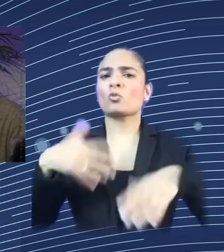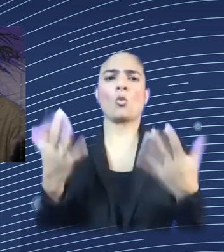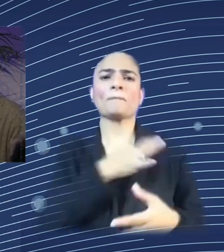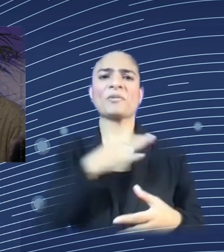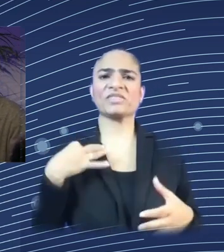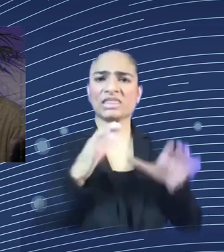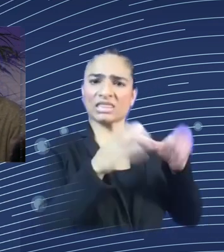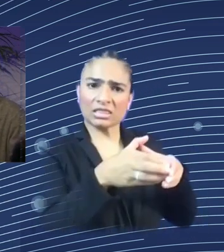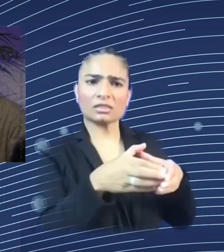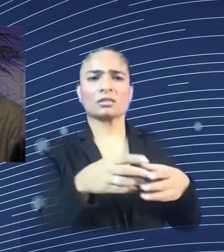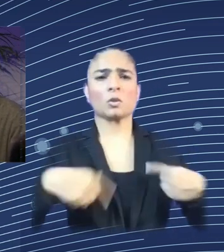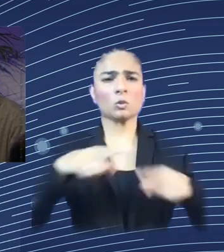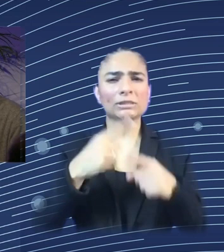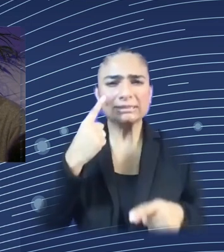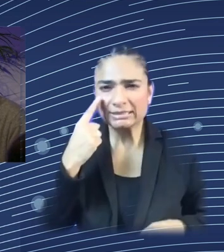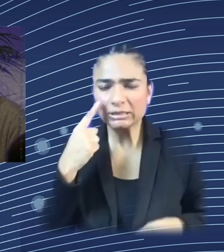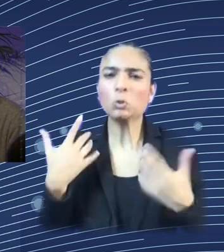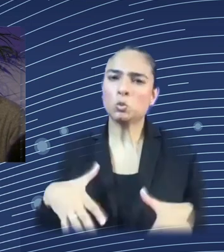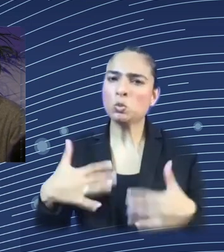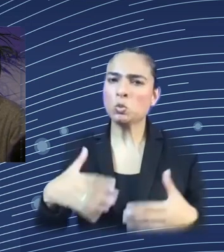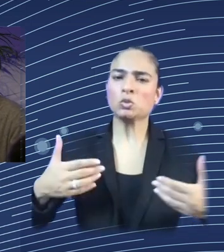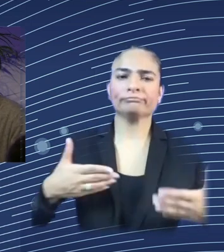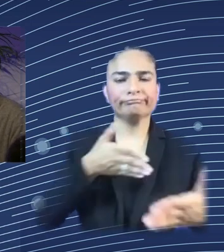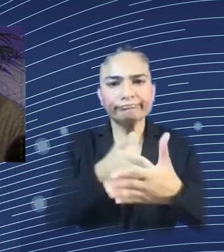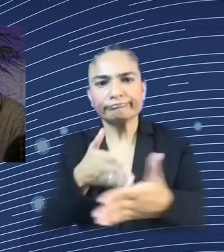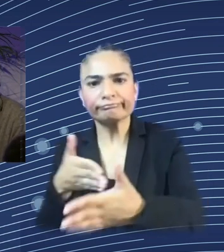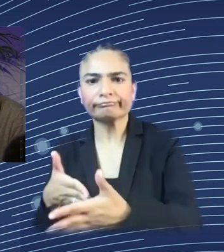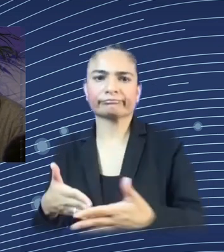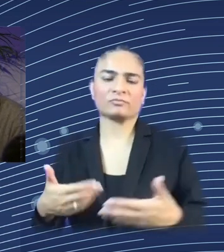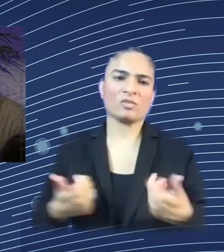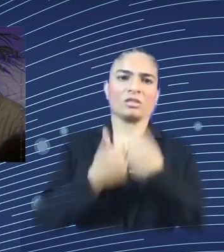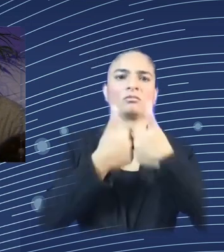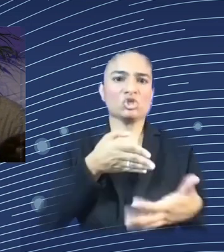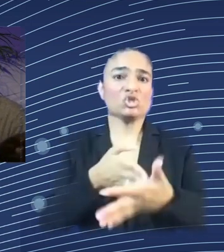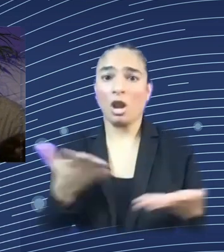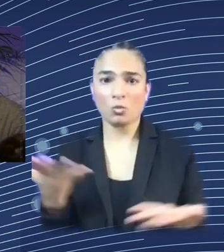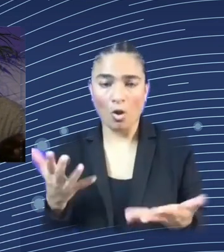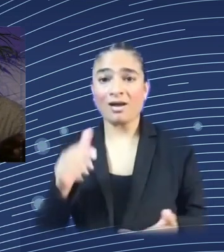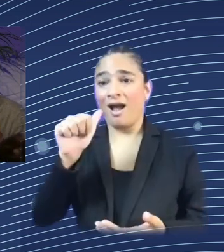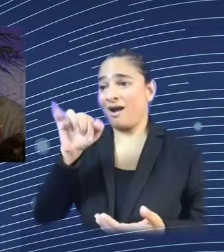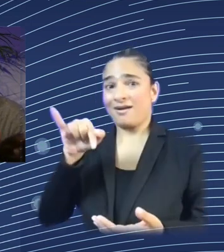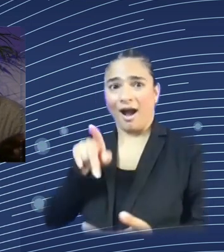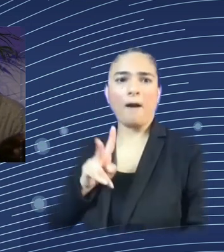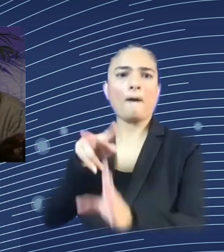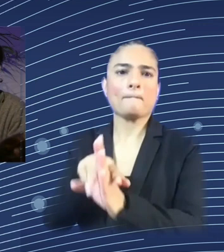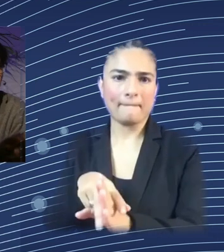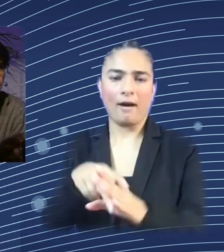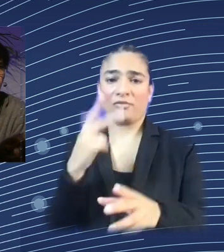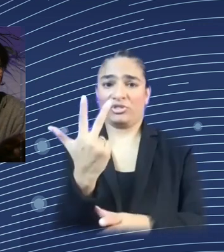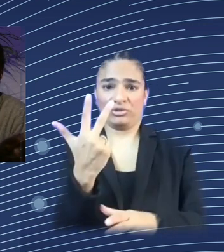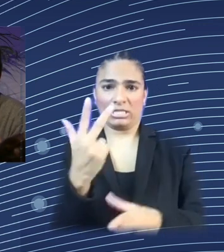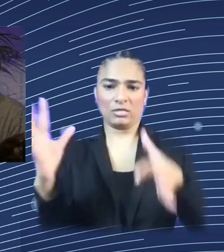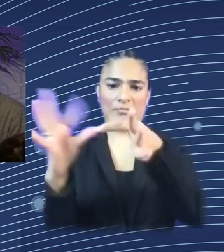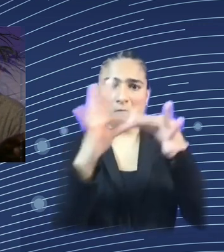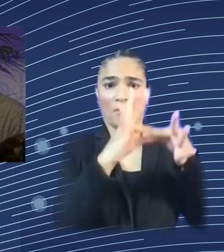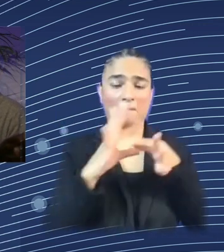The first one is customer trust and user adoption. It's really difficult to make sure that large corporates